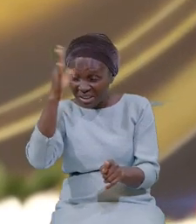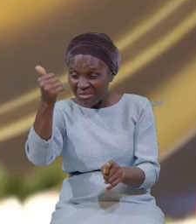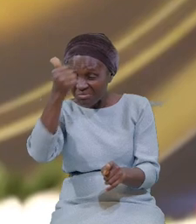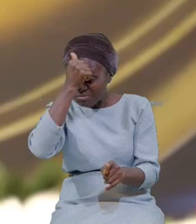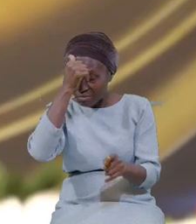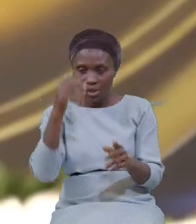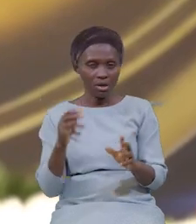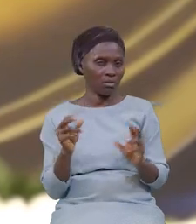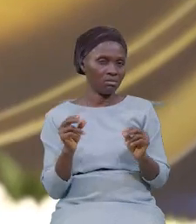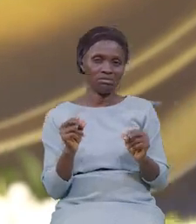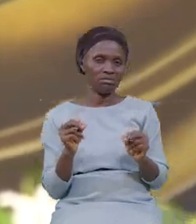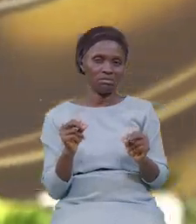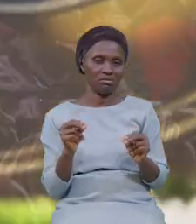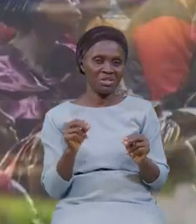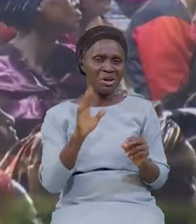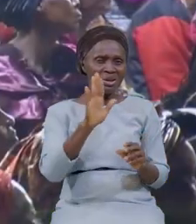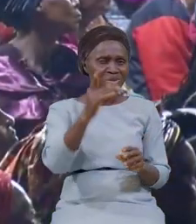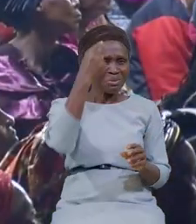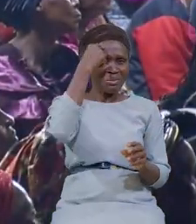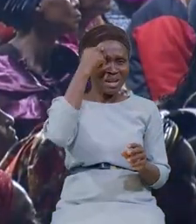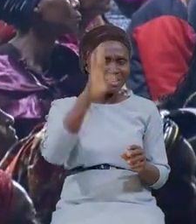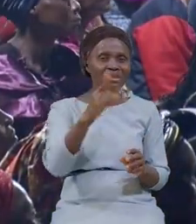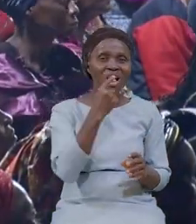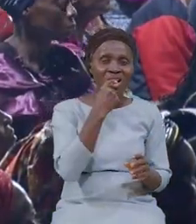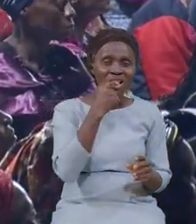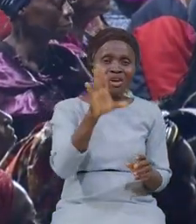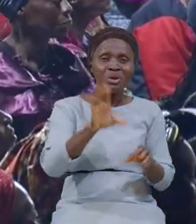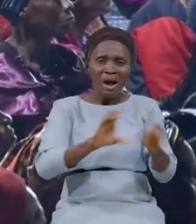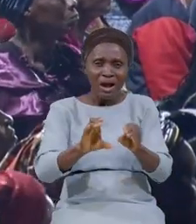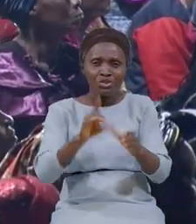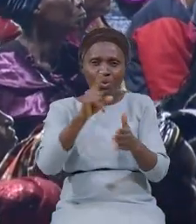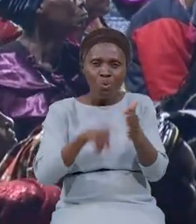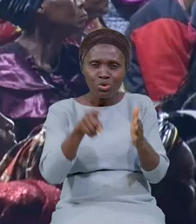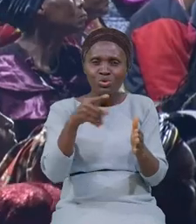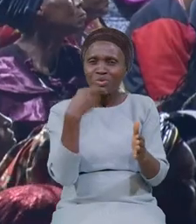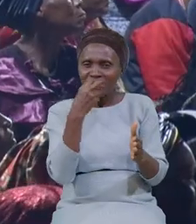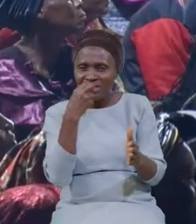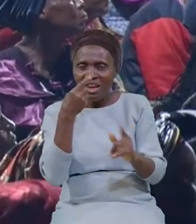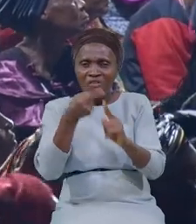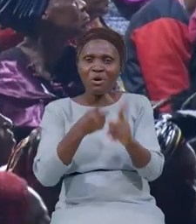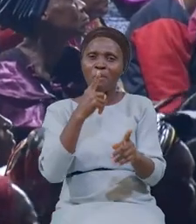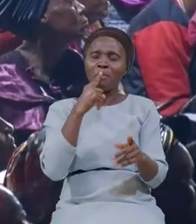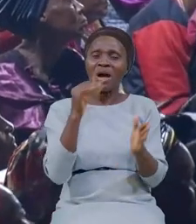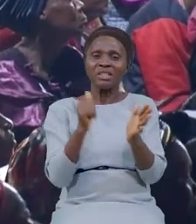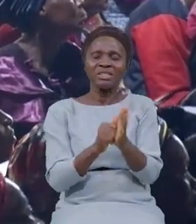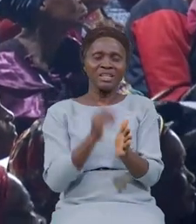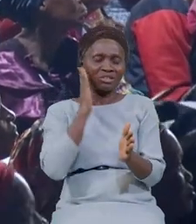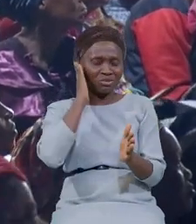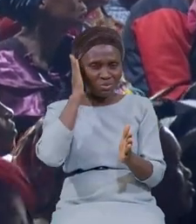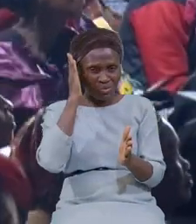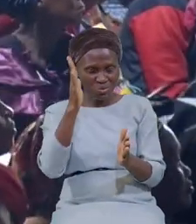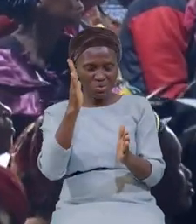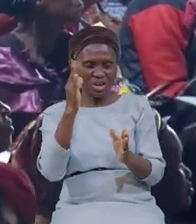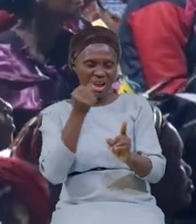action, your mind, the things you say that will impart the tender, growing heart